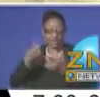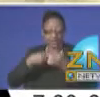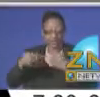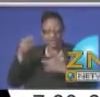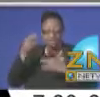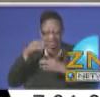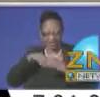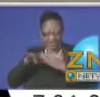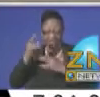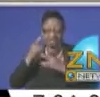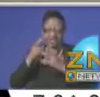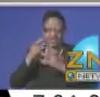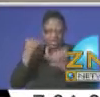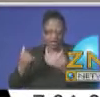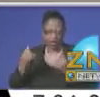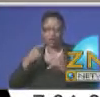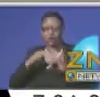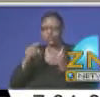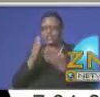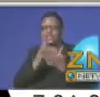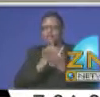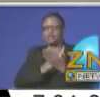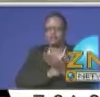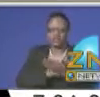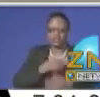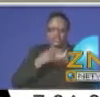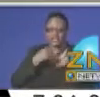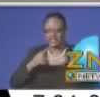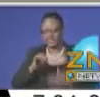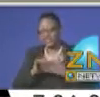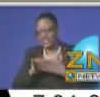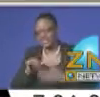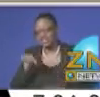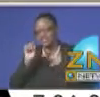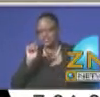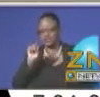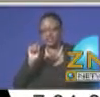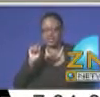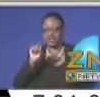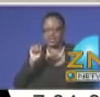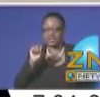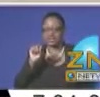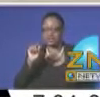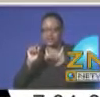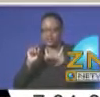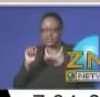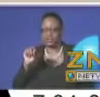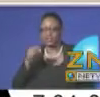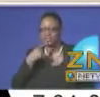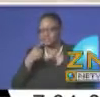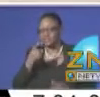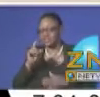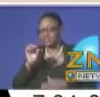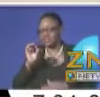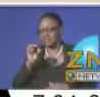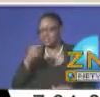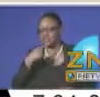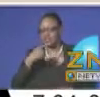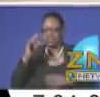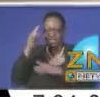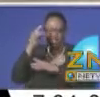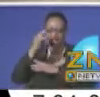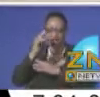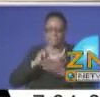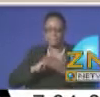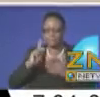and overall customer experience. In 2018 fiscal year, the last year that Bahamasair used the old system, the airline